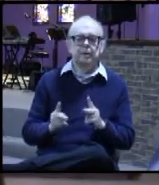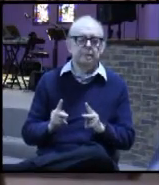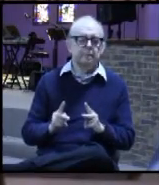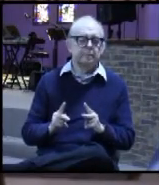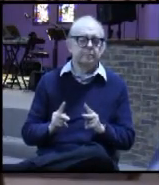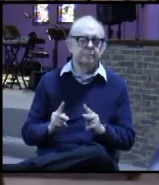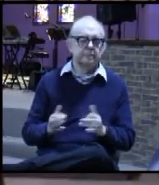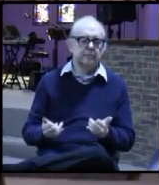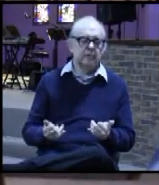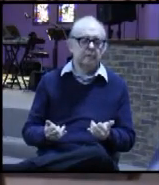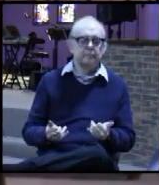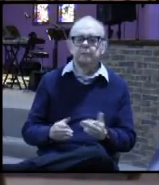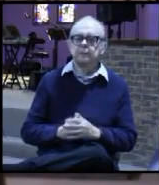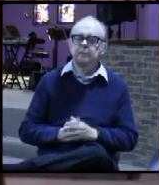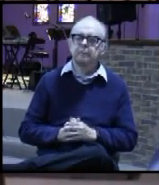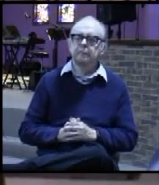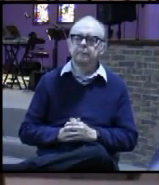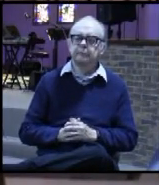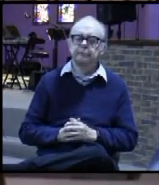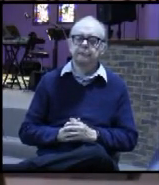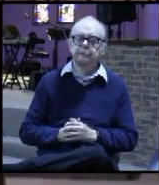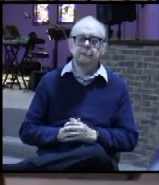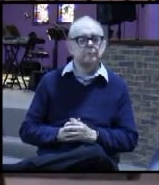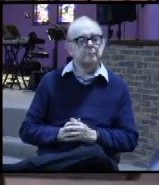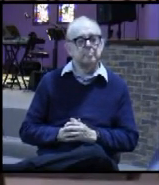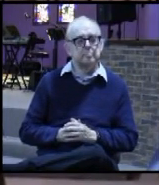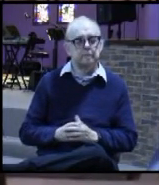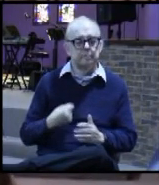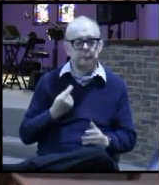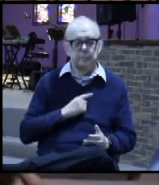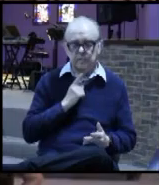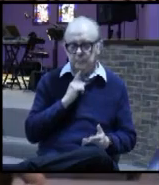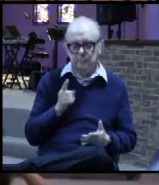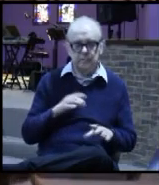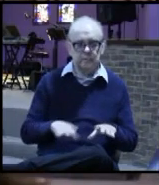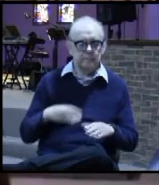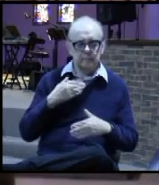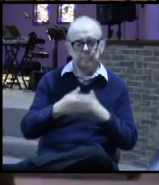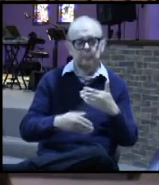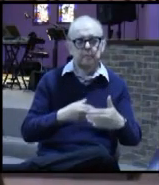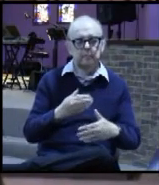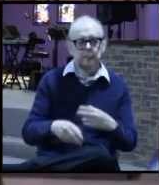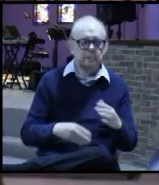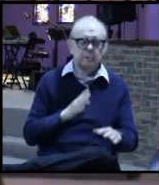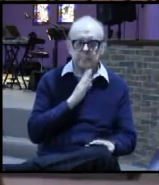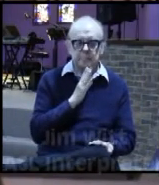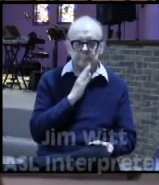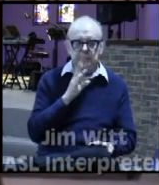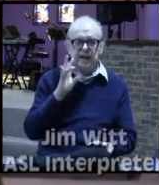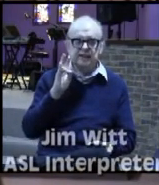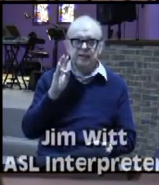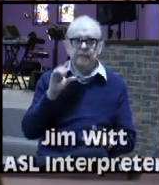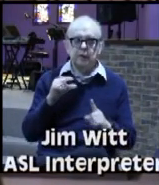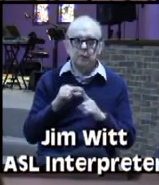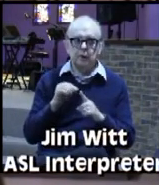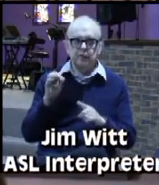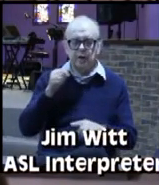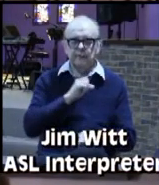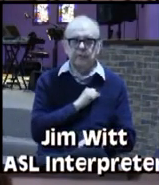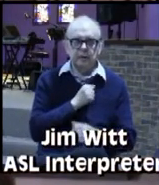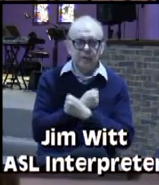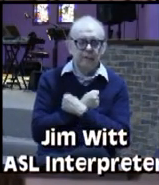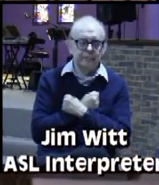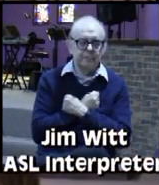set the pace. We'll set the stage for what's going on. We have actually been doing a series of messages talking about the seven words of love. These